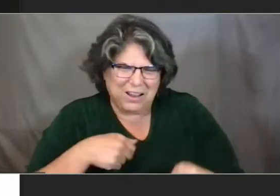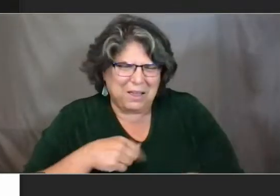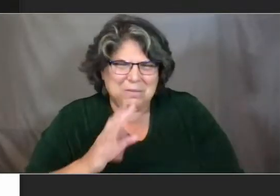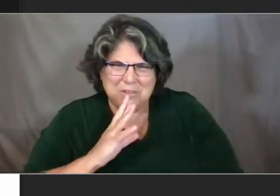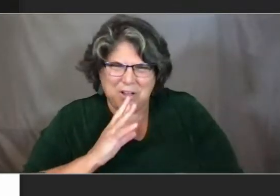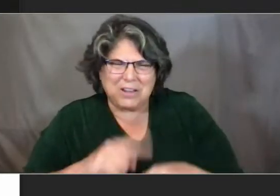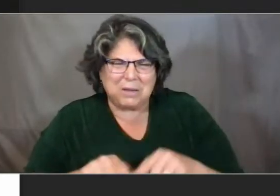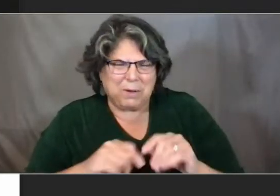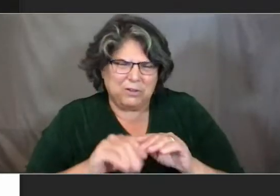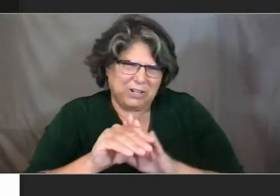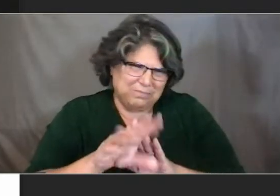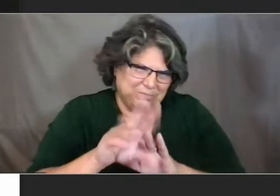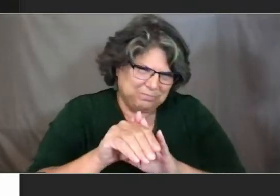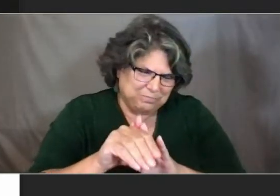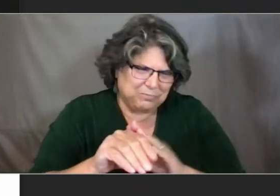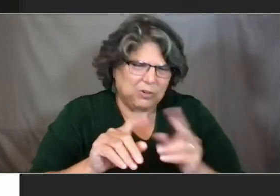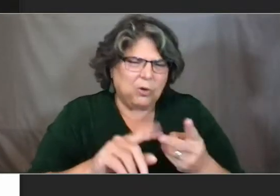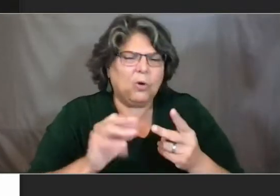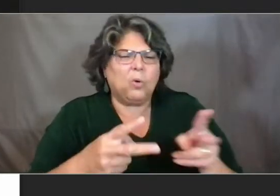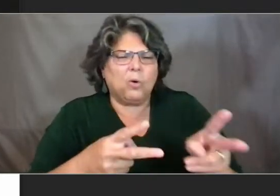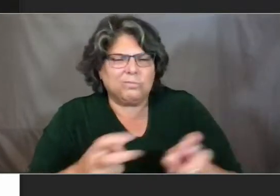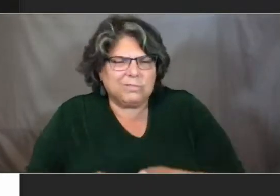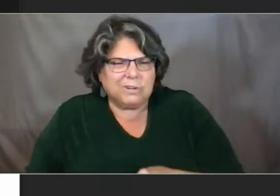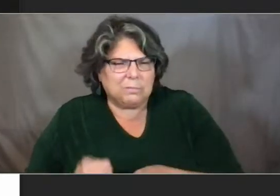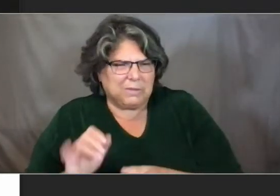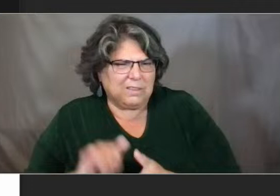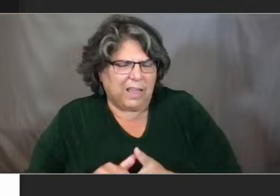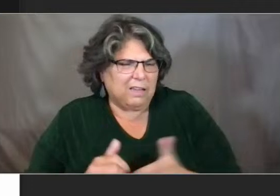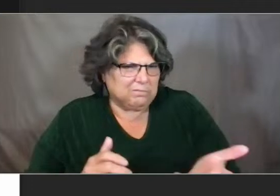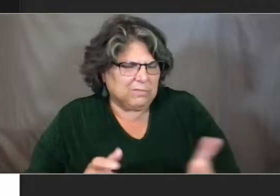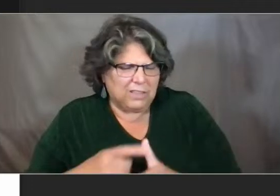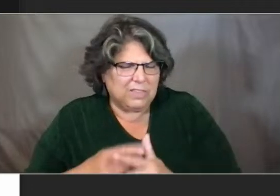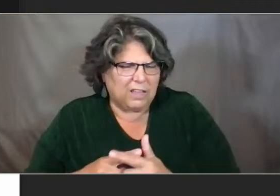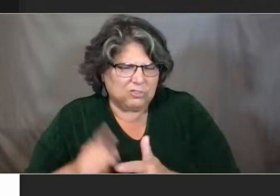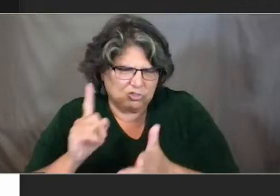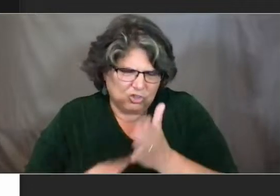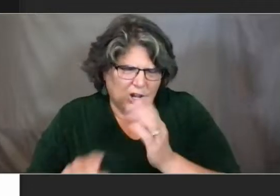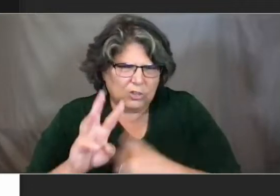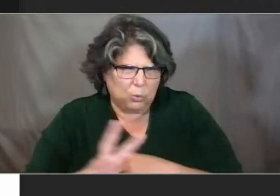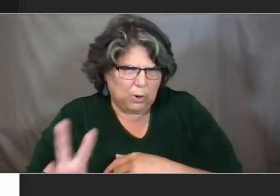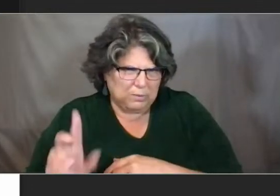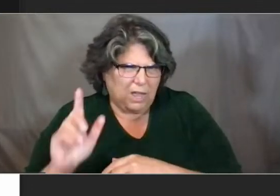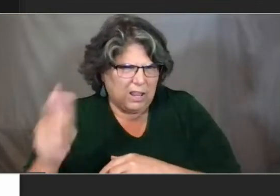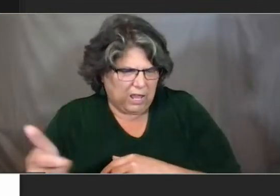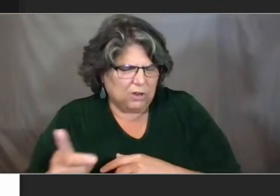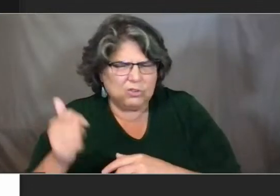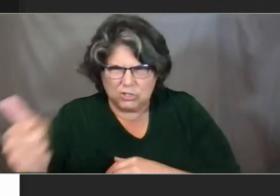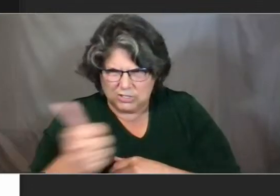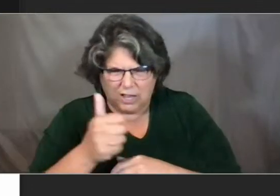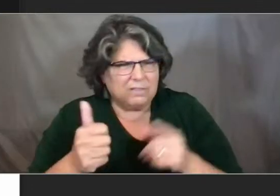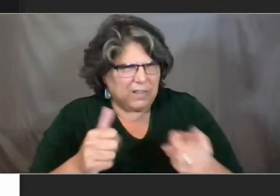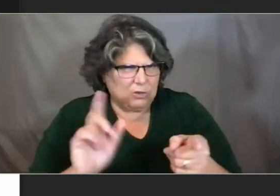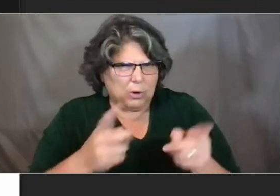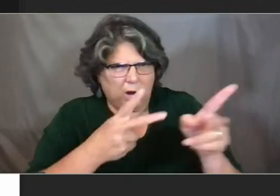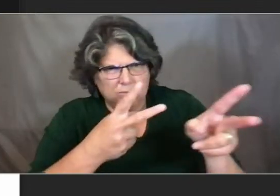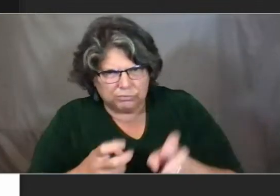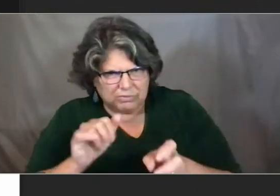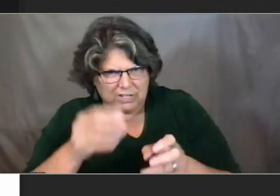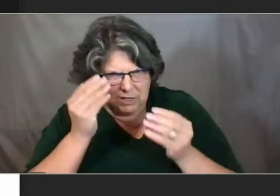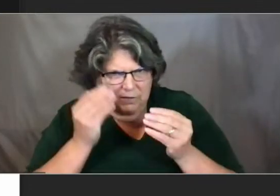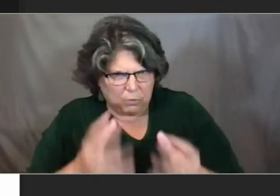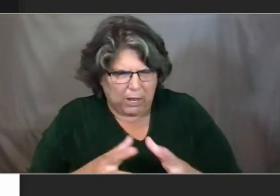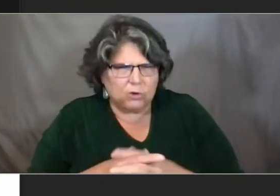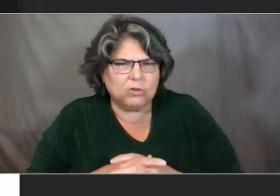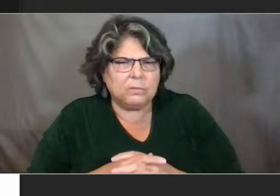take a screenshot of it or snag it on your cell phone. But that's the website that I got this data from. And I'm most interested in